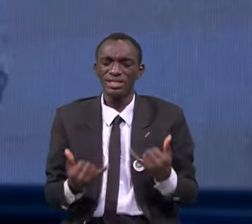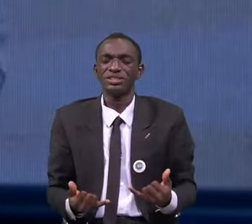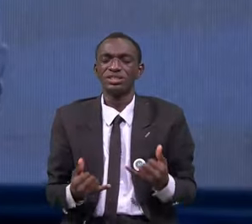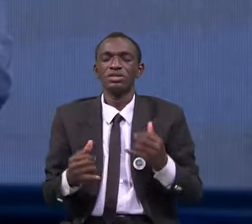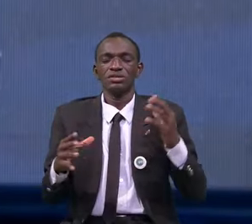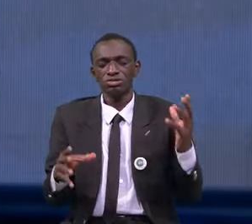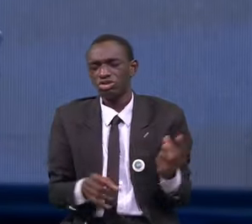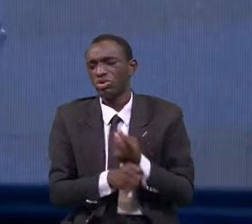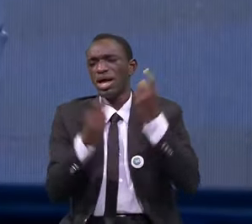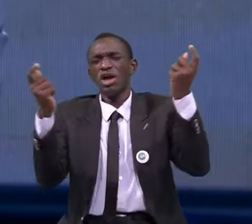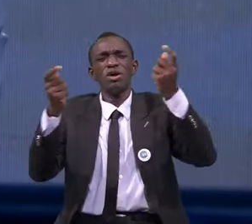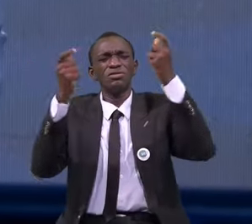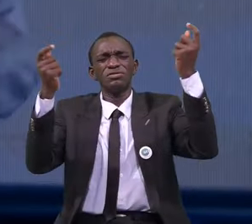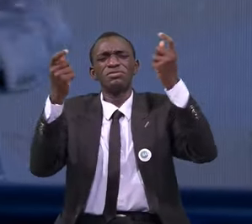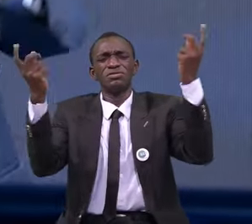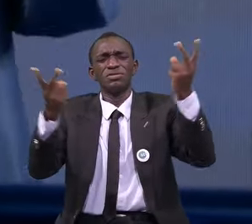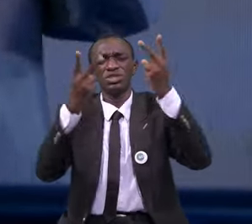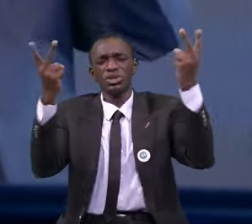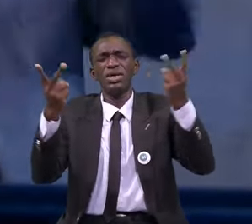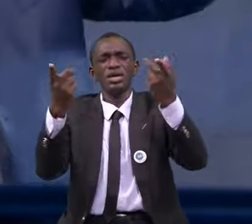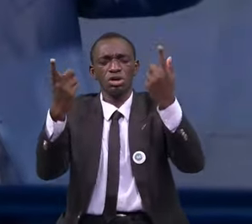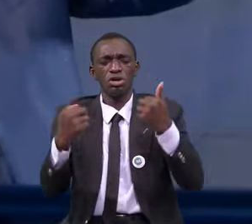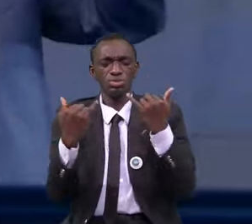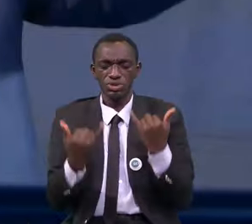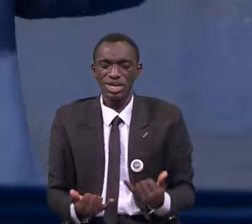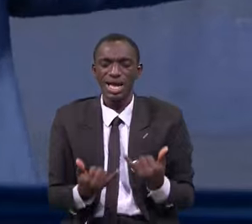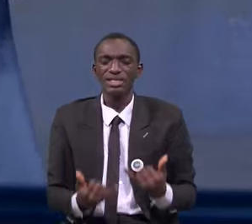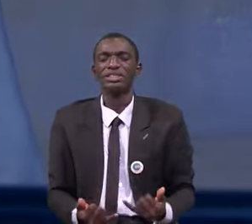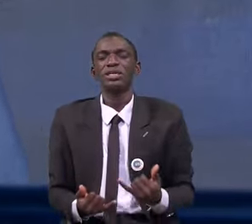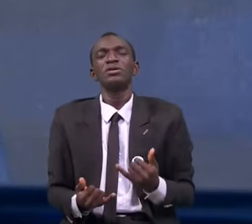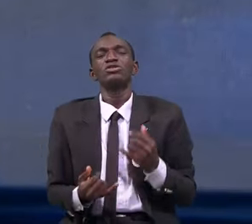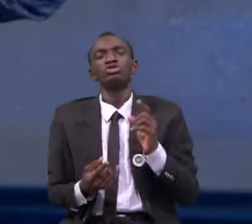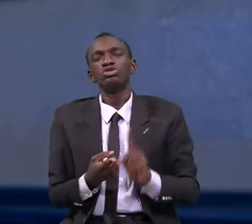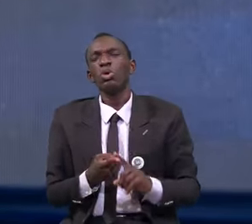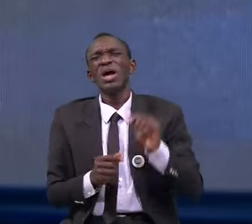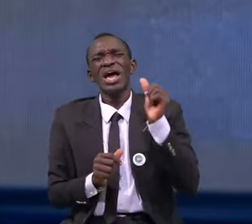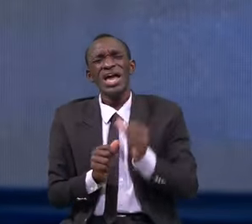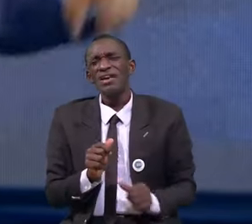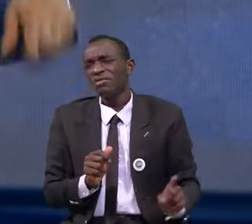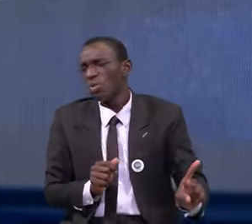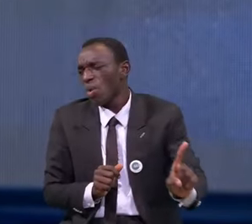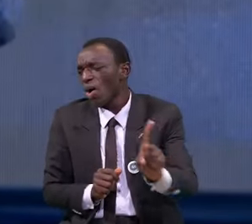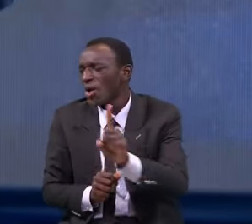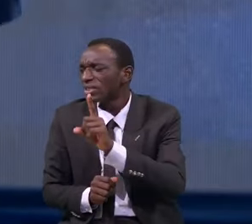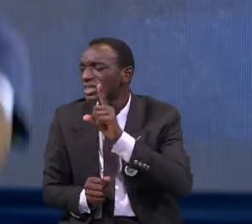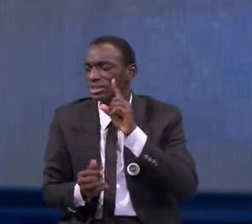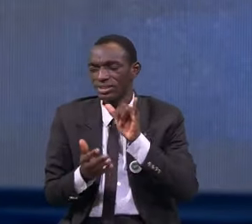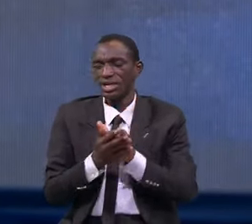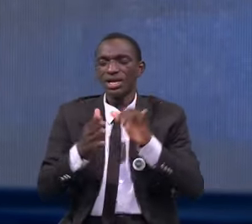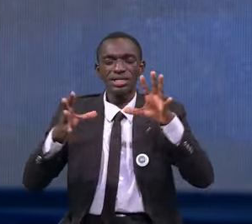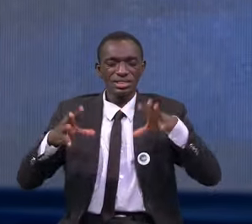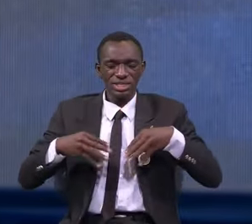Triumph that comes tonight. To everyone accepting your